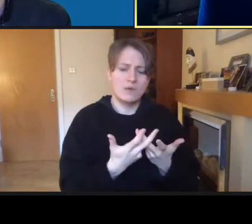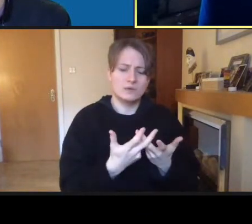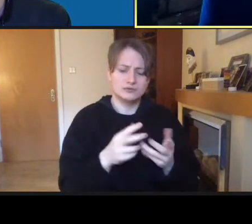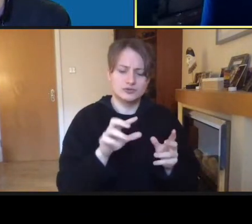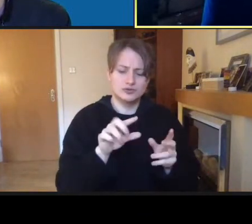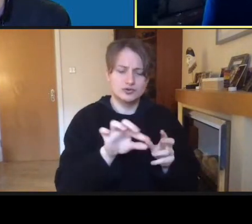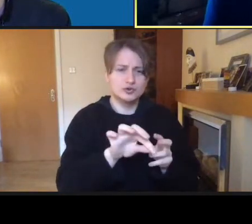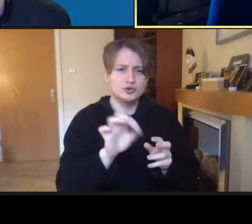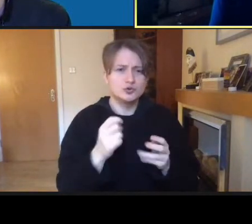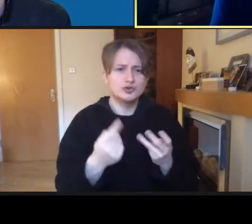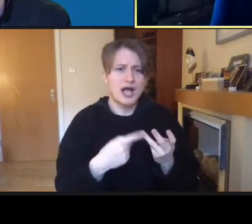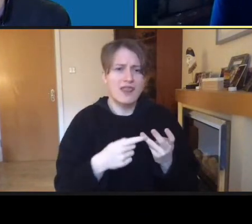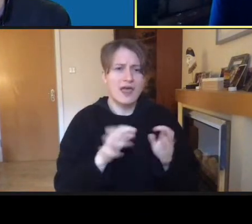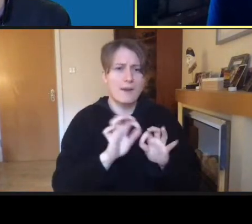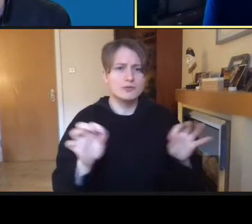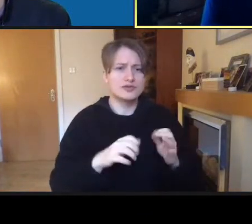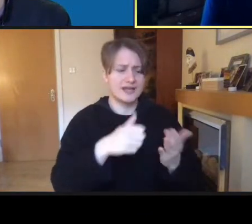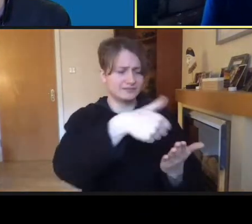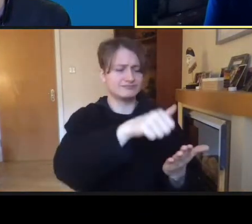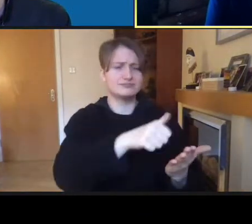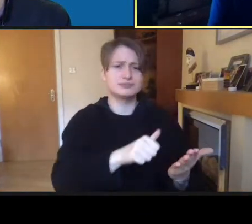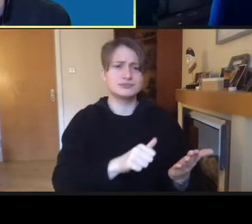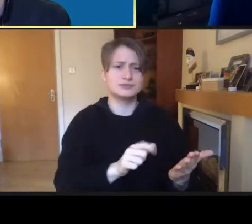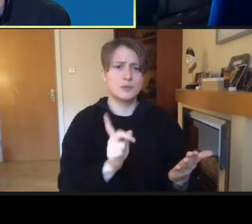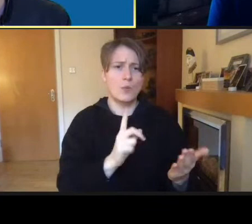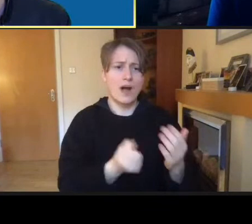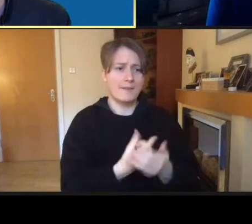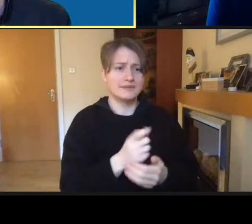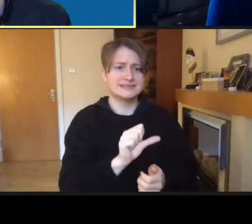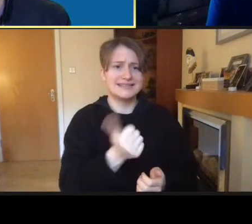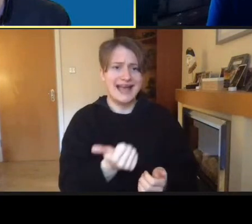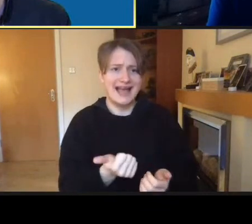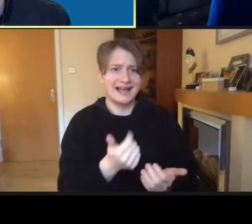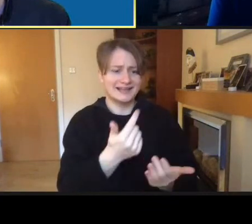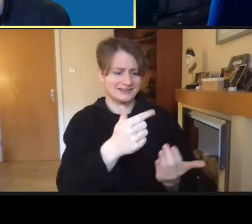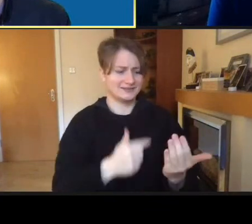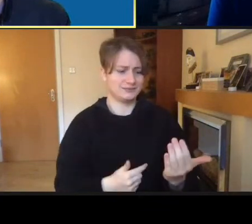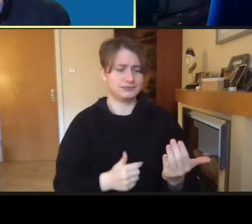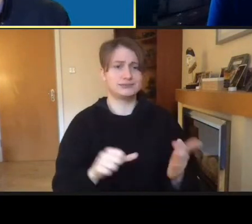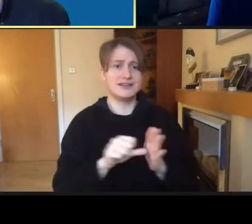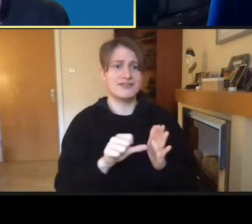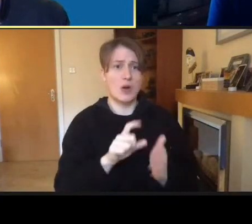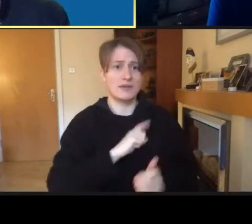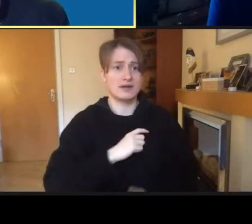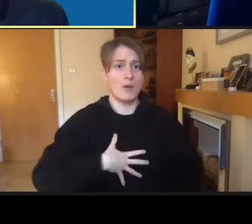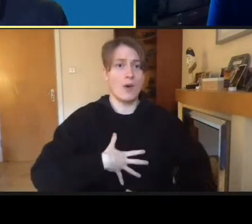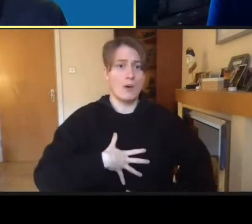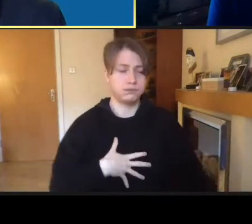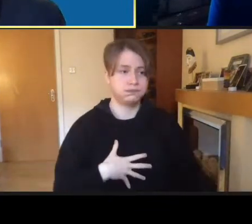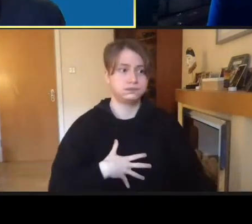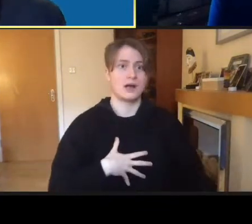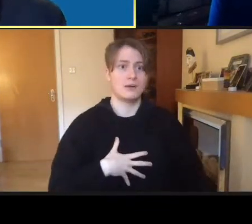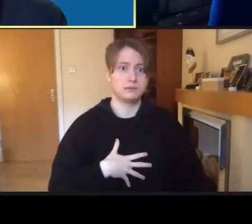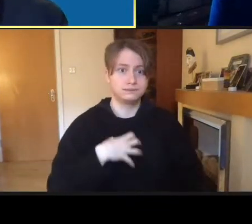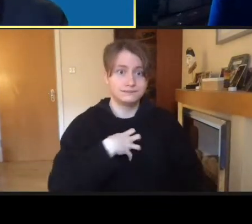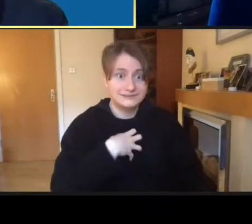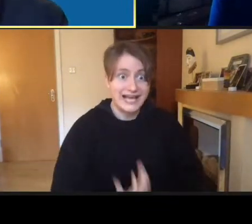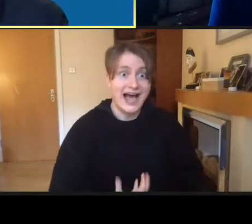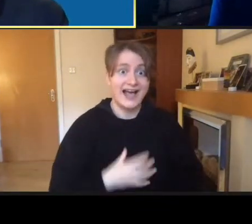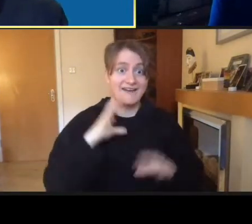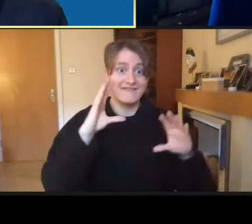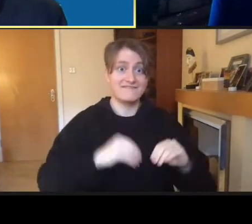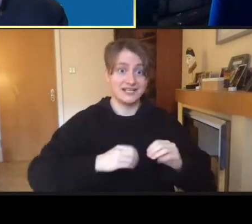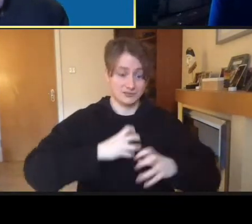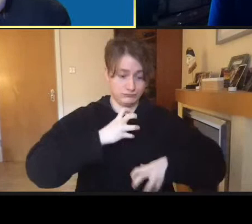just in terms of sort of stamina. But No, absolutely. And that was, Stamina, that was a